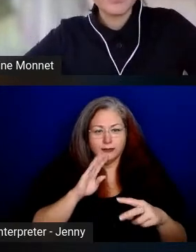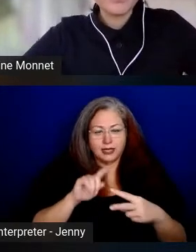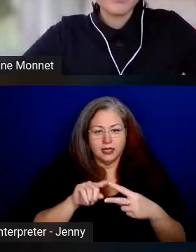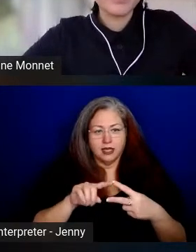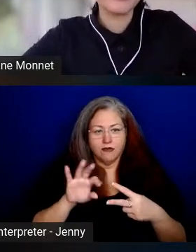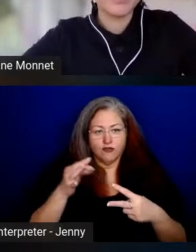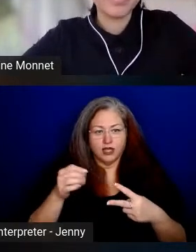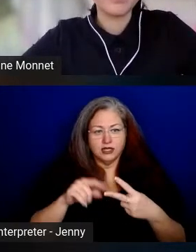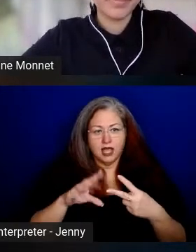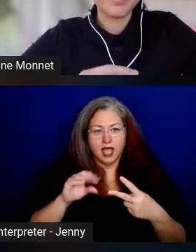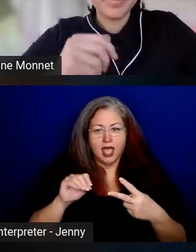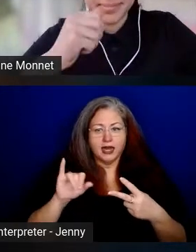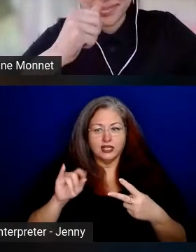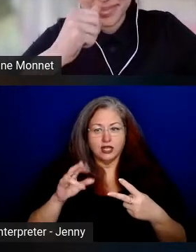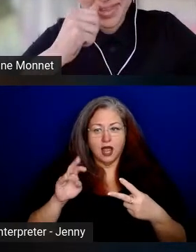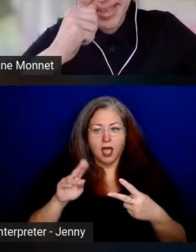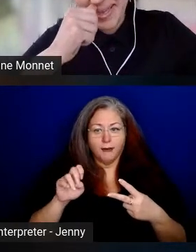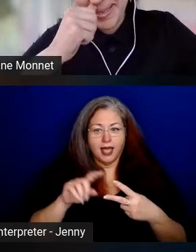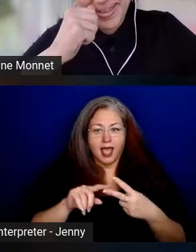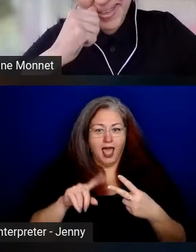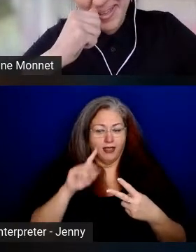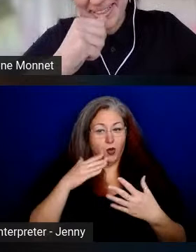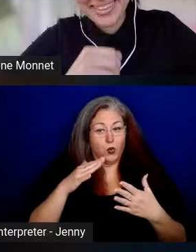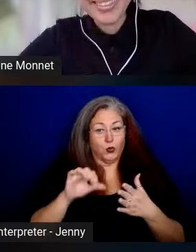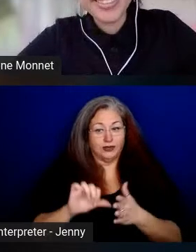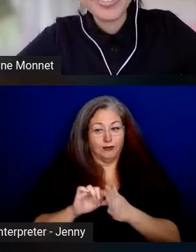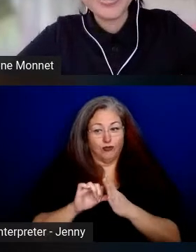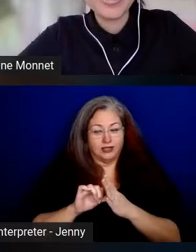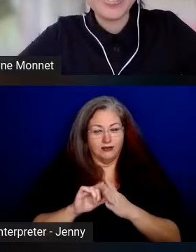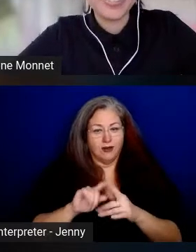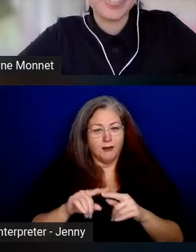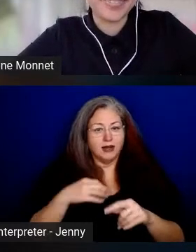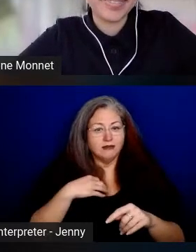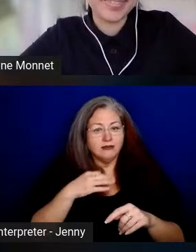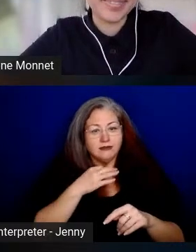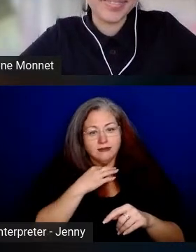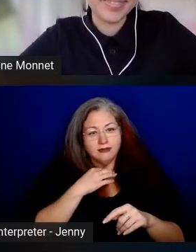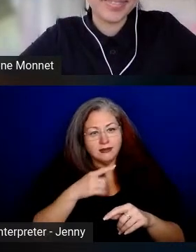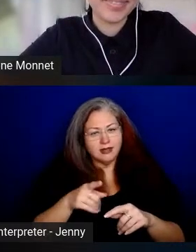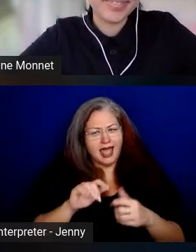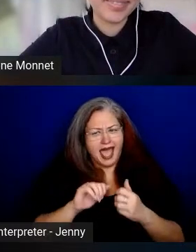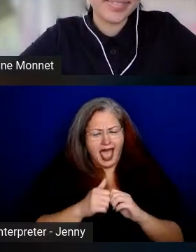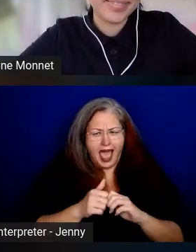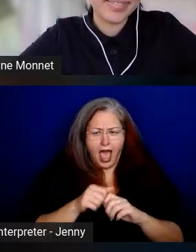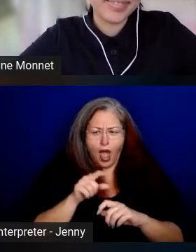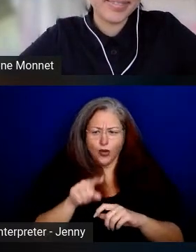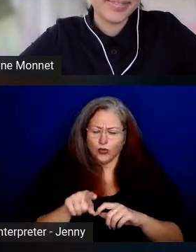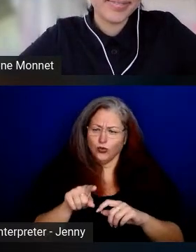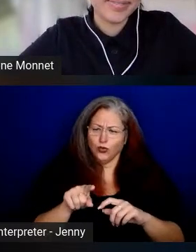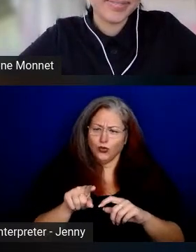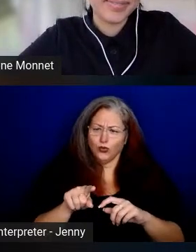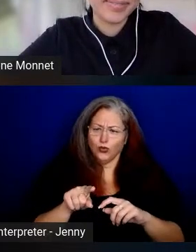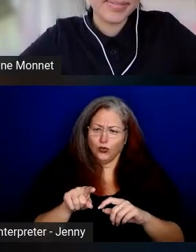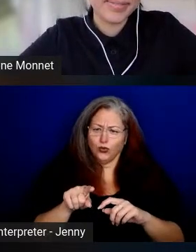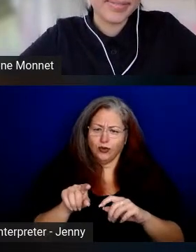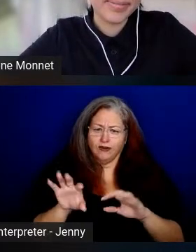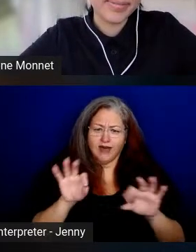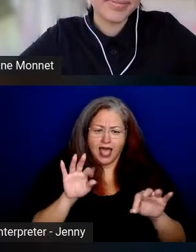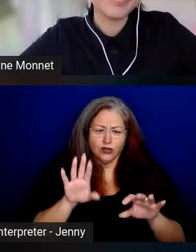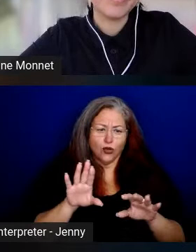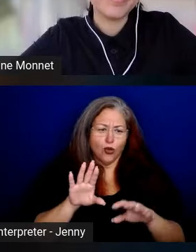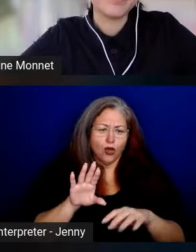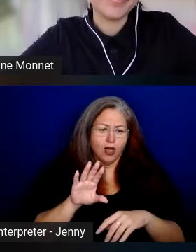and in Anishinaabe in the film, which I thought very impressive. Can you tell us a bit about how you got to your cast and crew